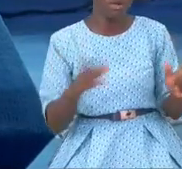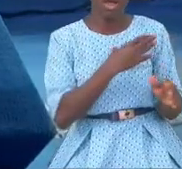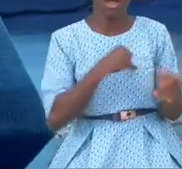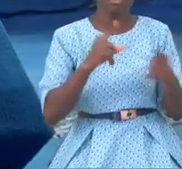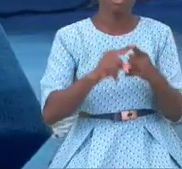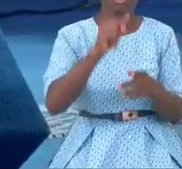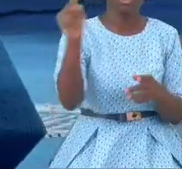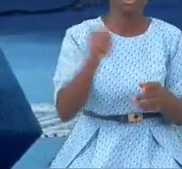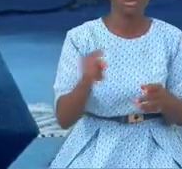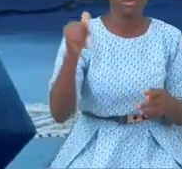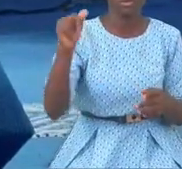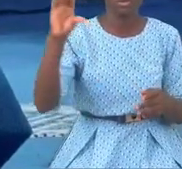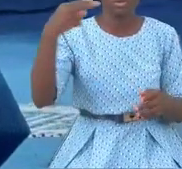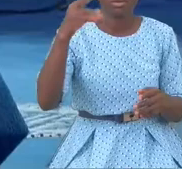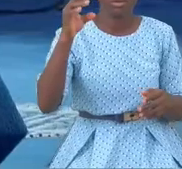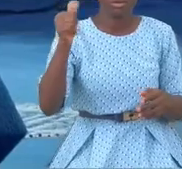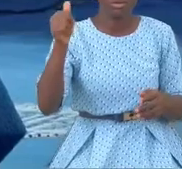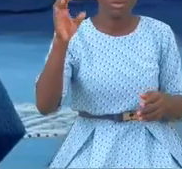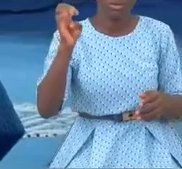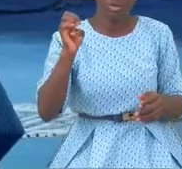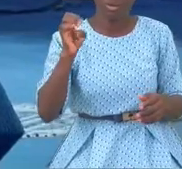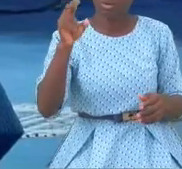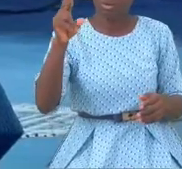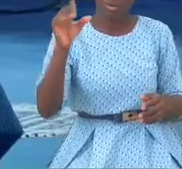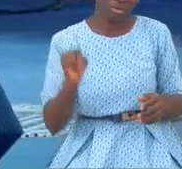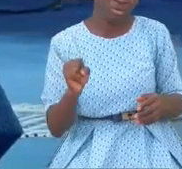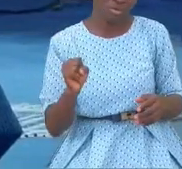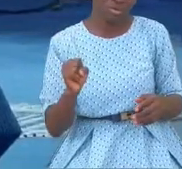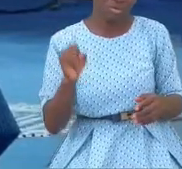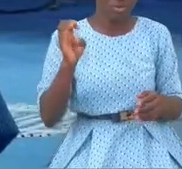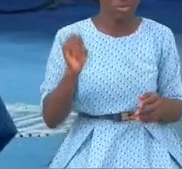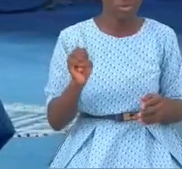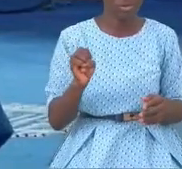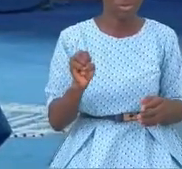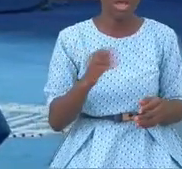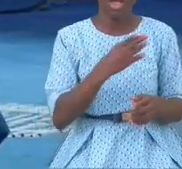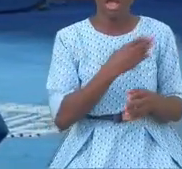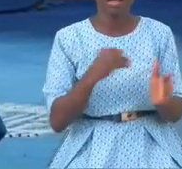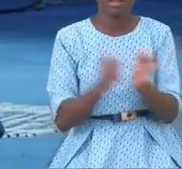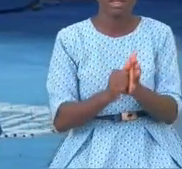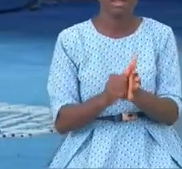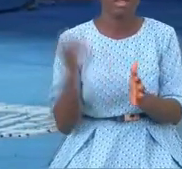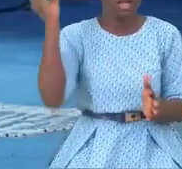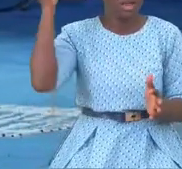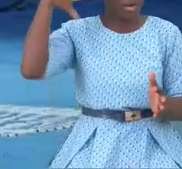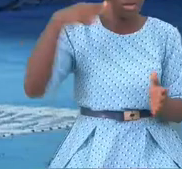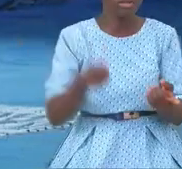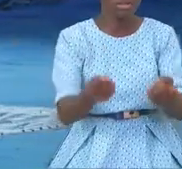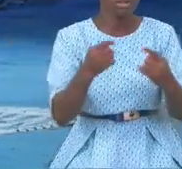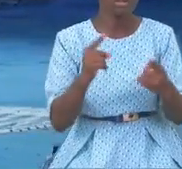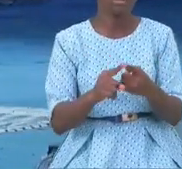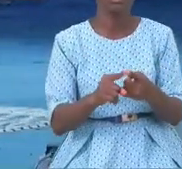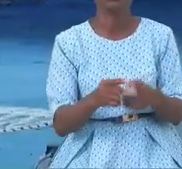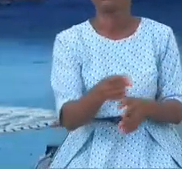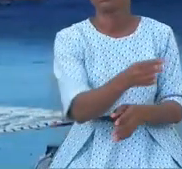come and receive grace for grace. Grace upon grace. Salvation by grace. Healing